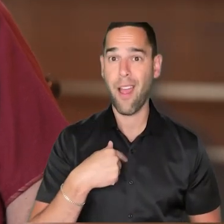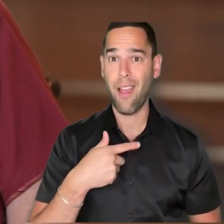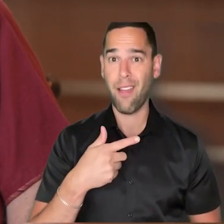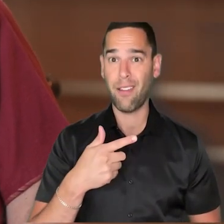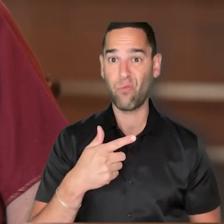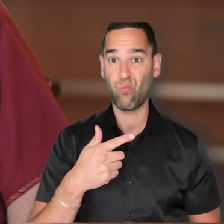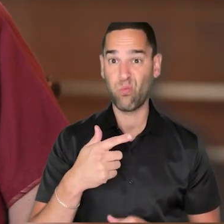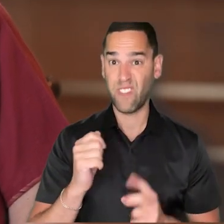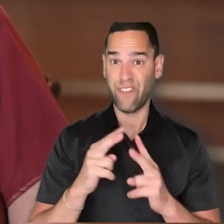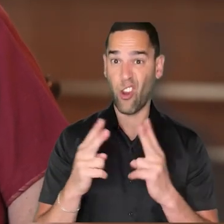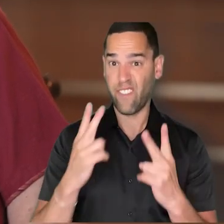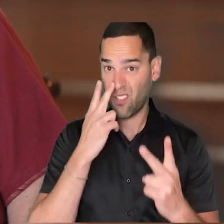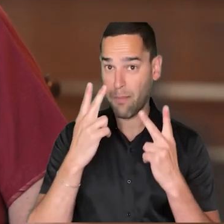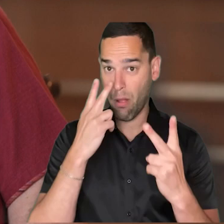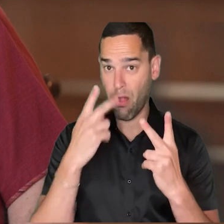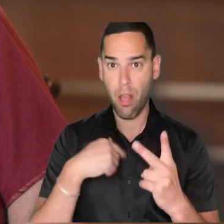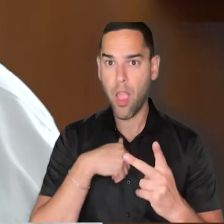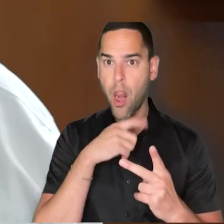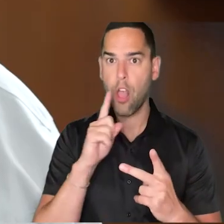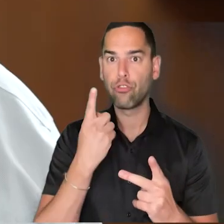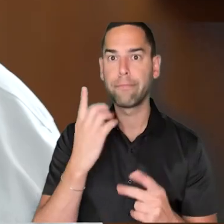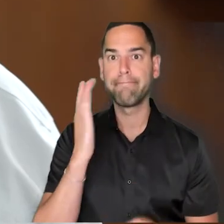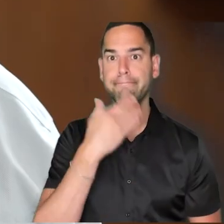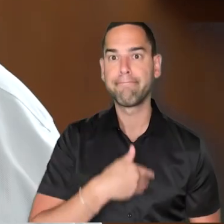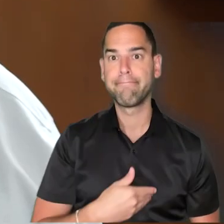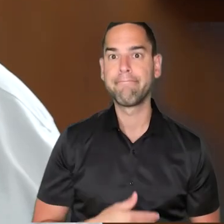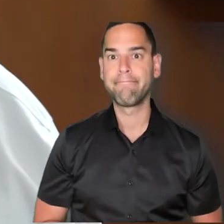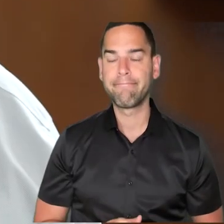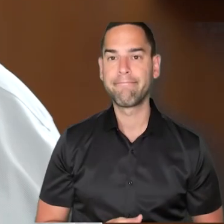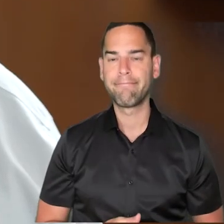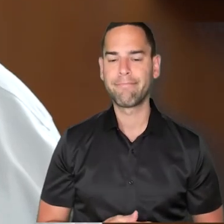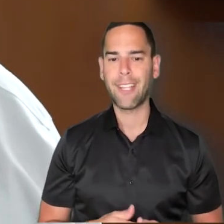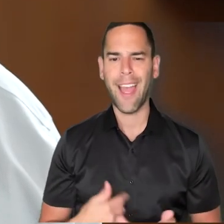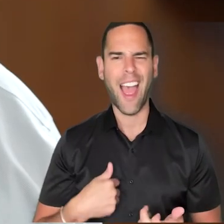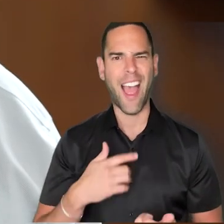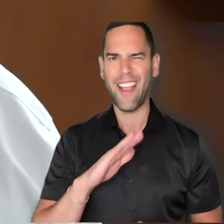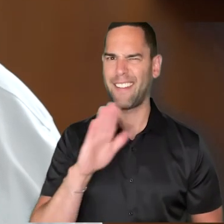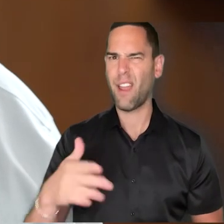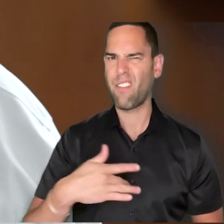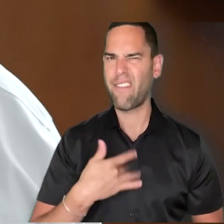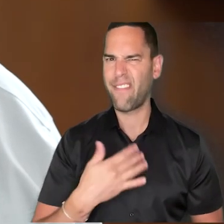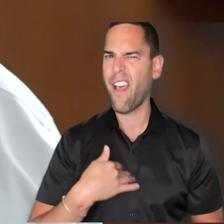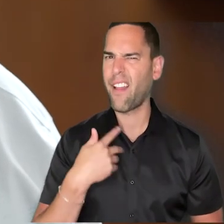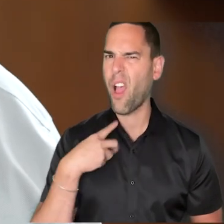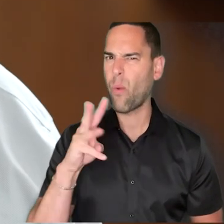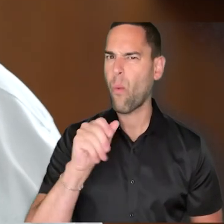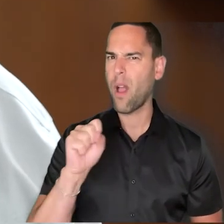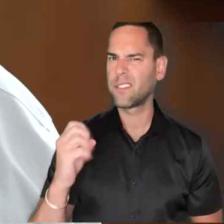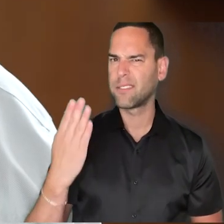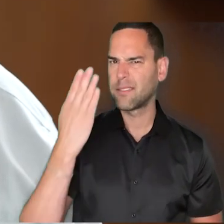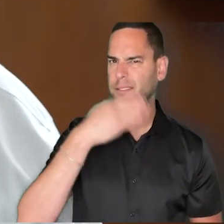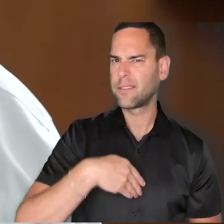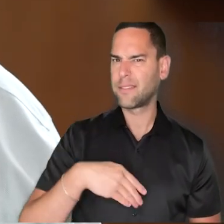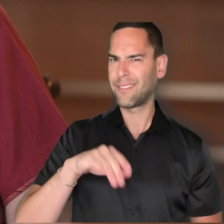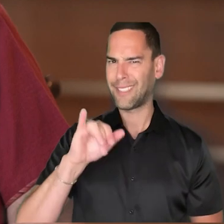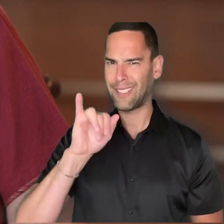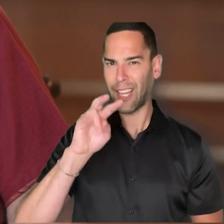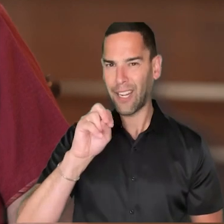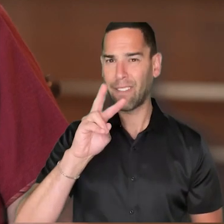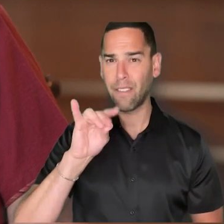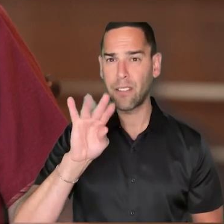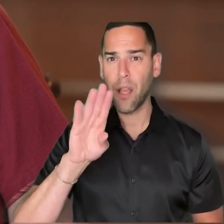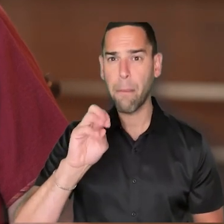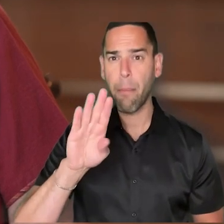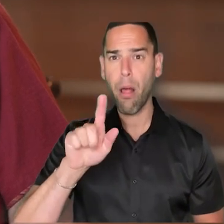that I wasn't invisible. And it's not that I ever thought I was invisible, but I